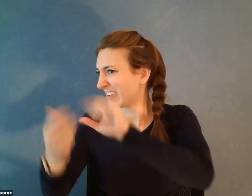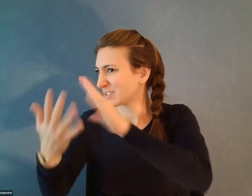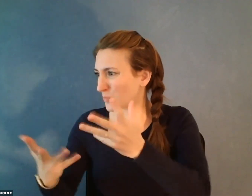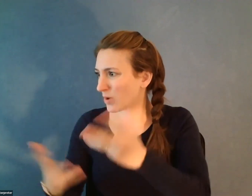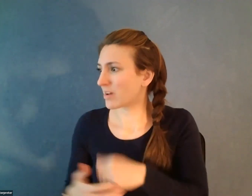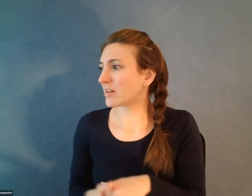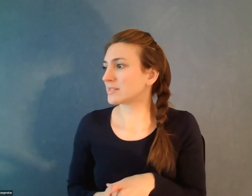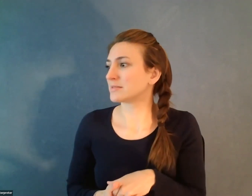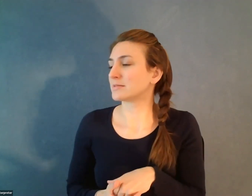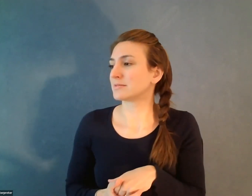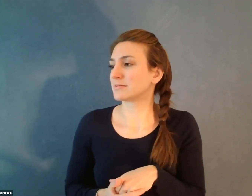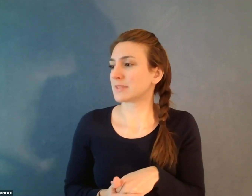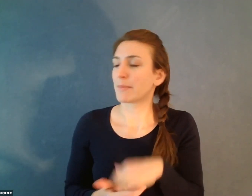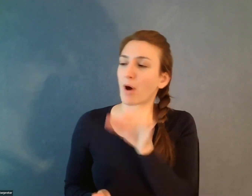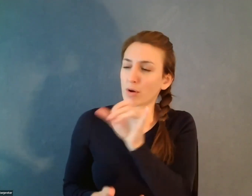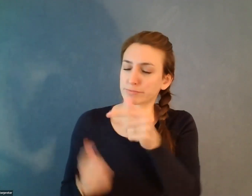the legal profession is important.